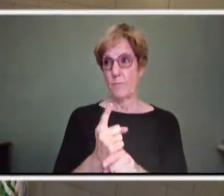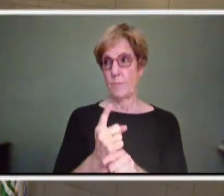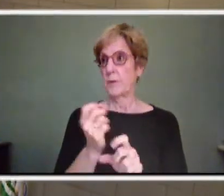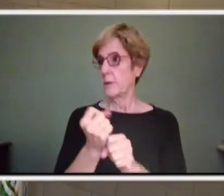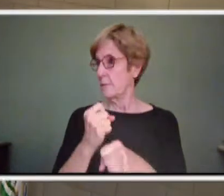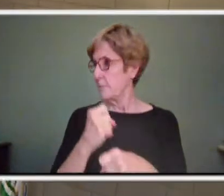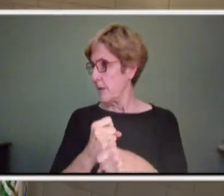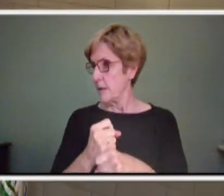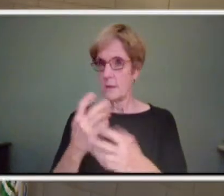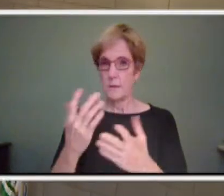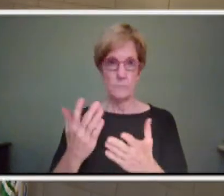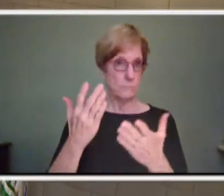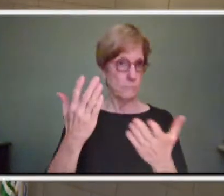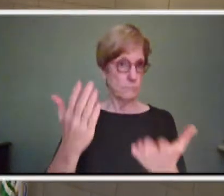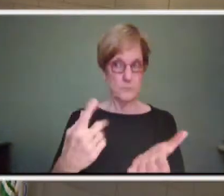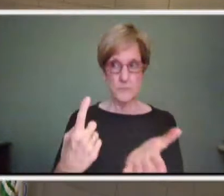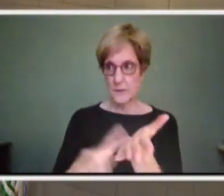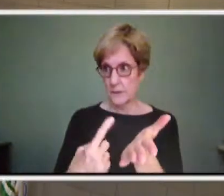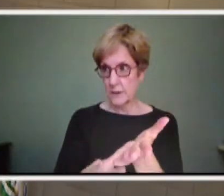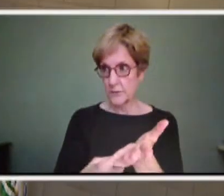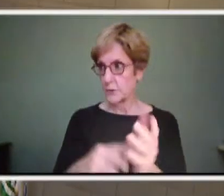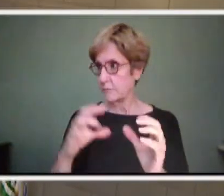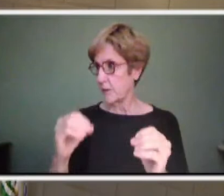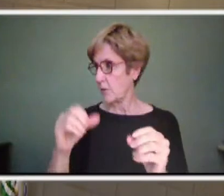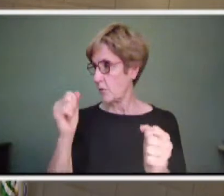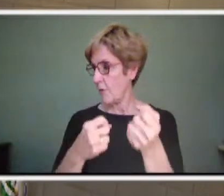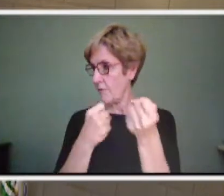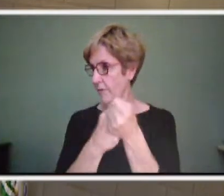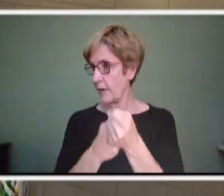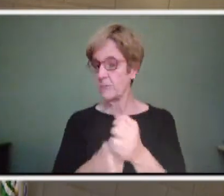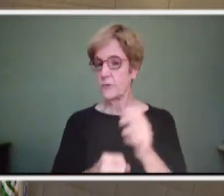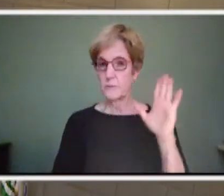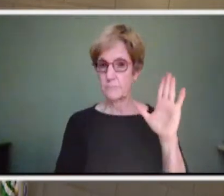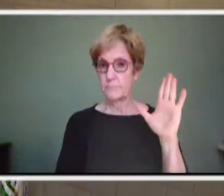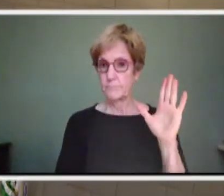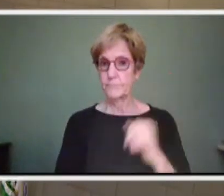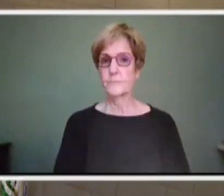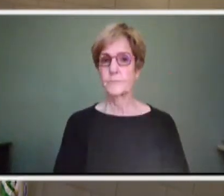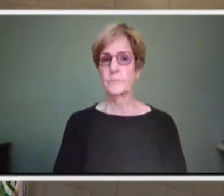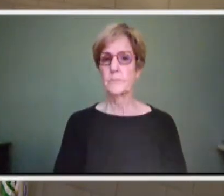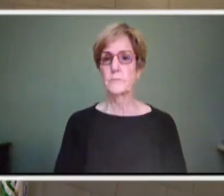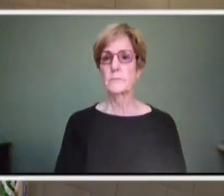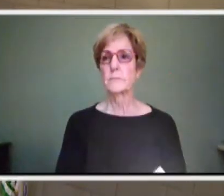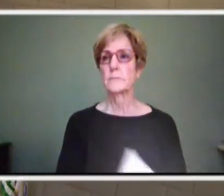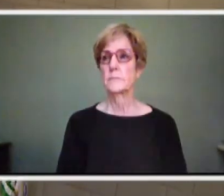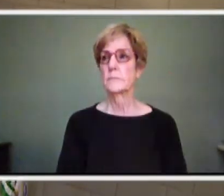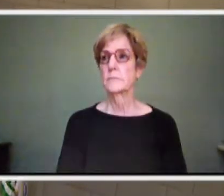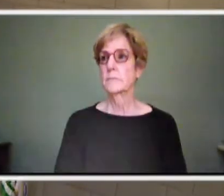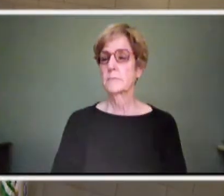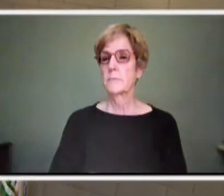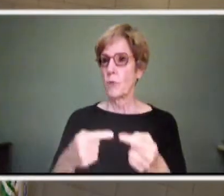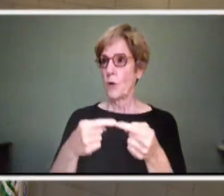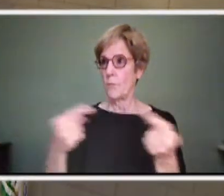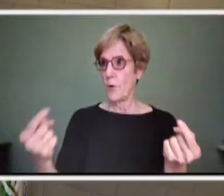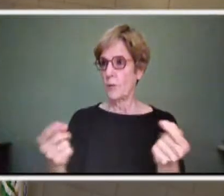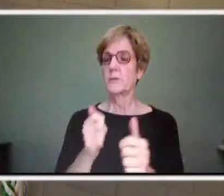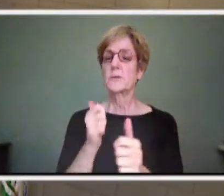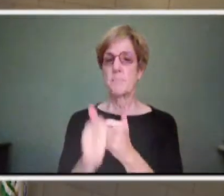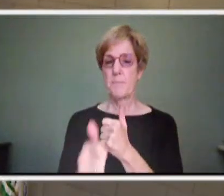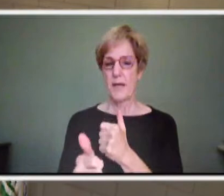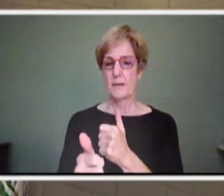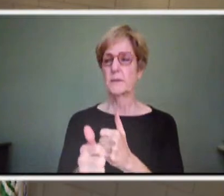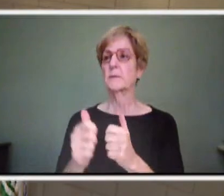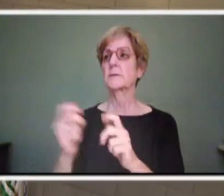discussion? Hearing none. All in favor, please raise your hand. Opposed? That motion passes